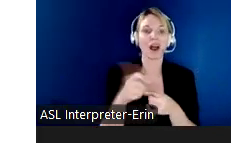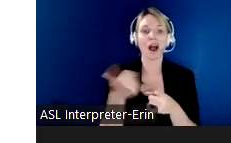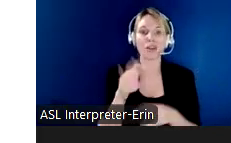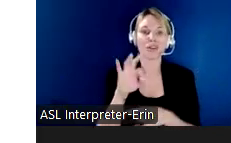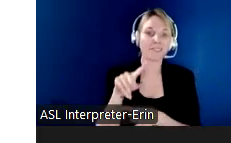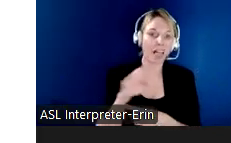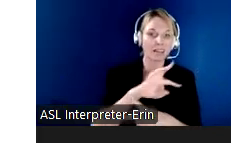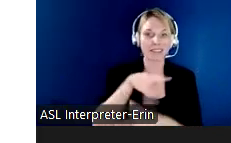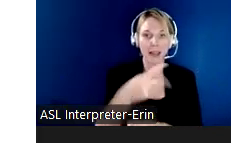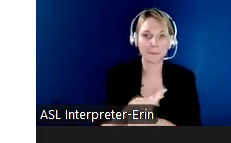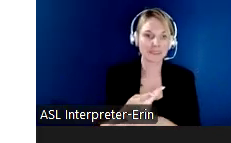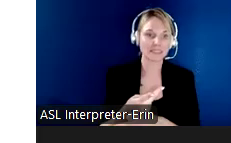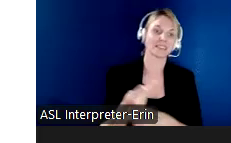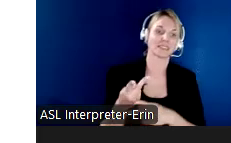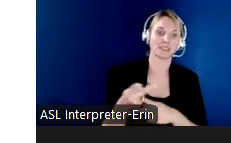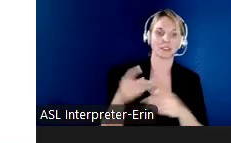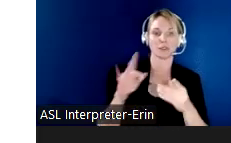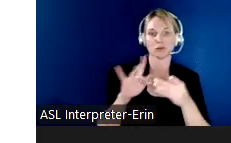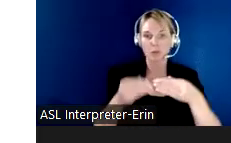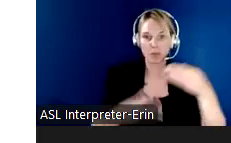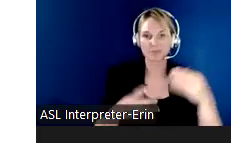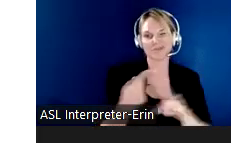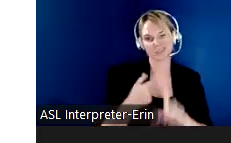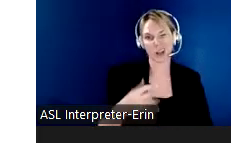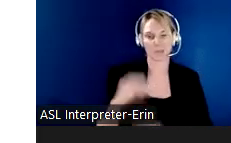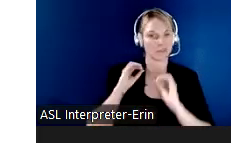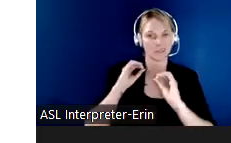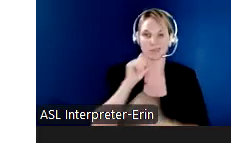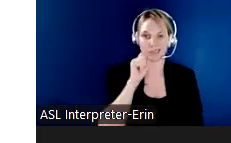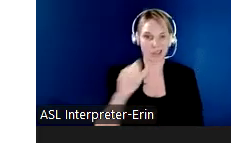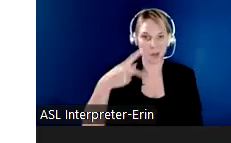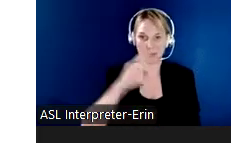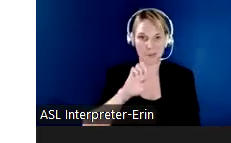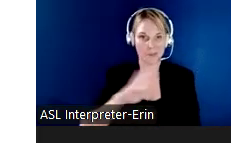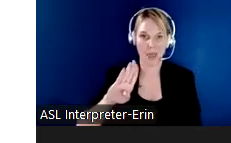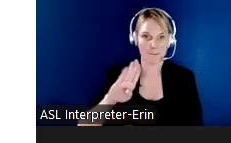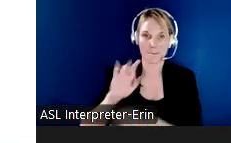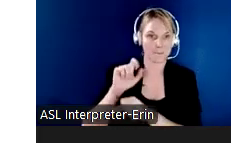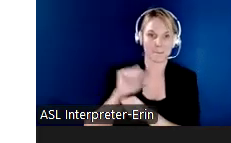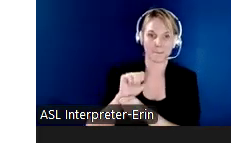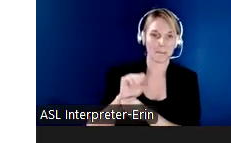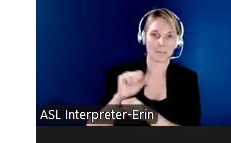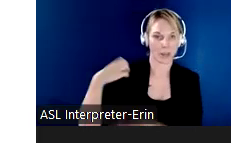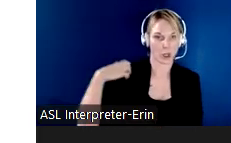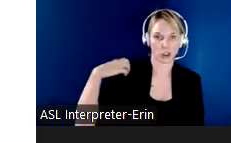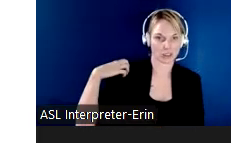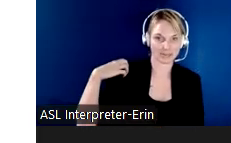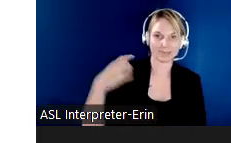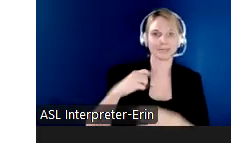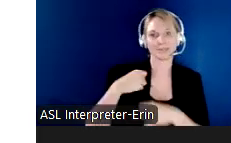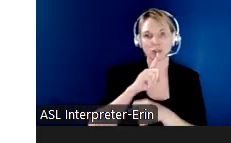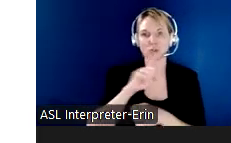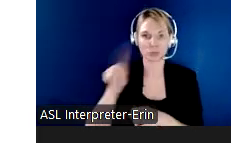by non-PEB employers. They're just not really relevant to the PEB plan at this time. So just make sure you're only using that